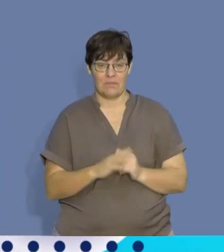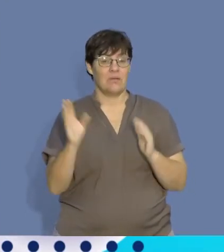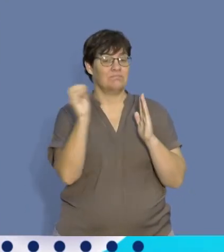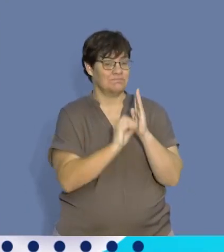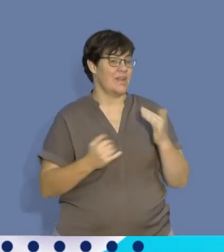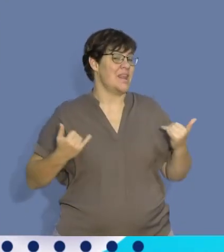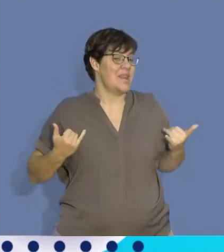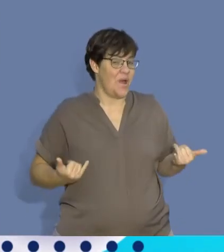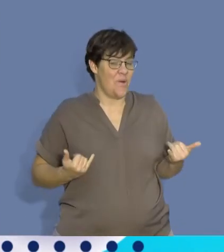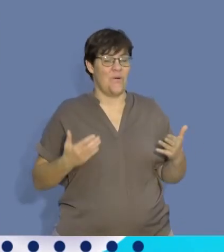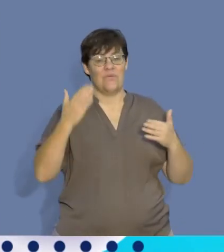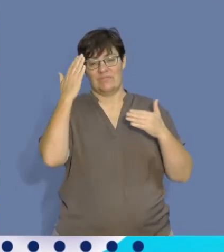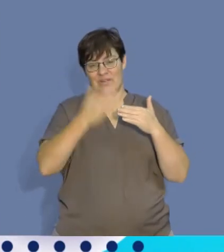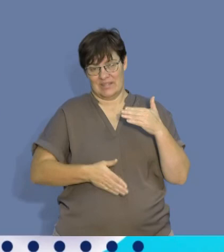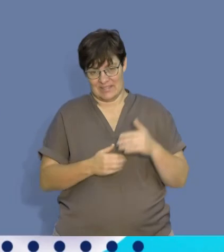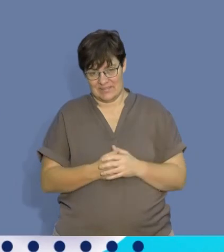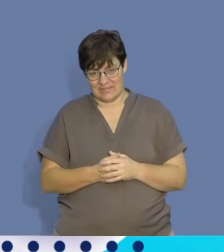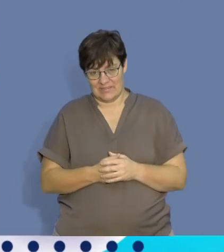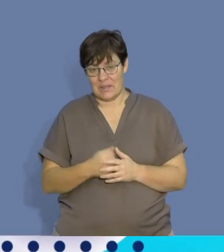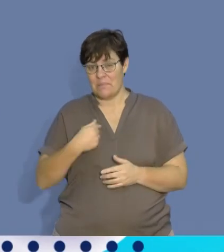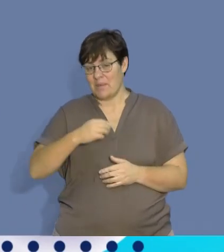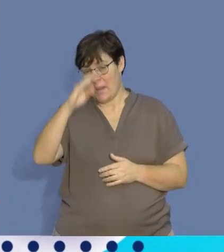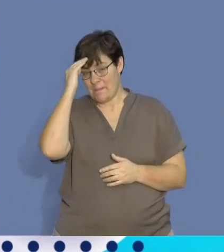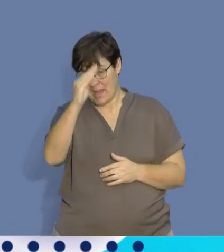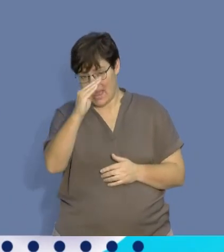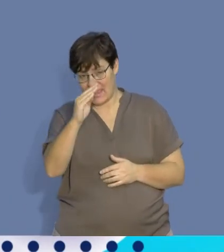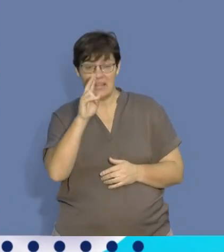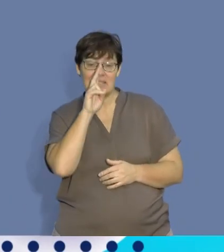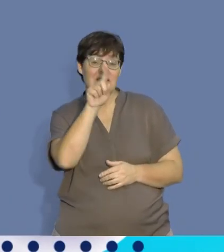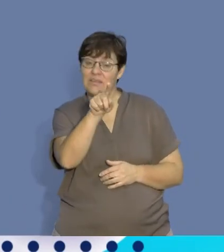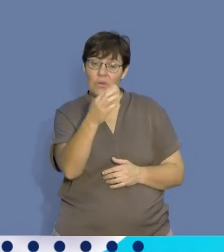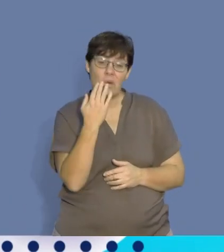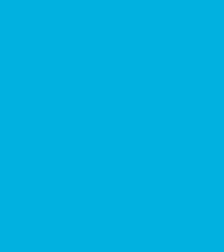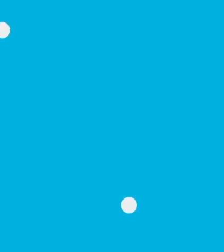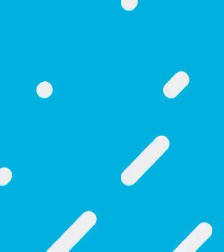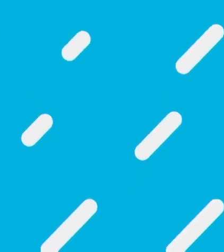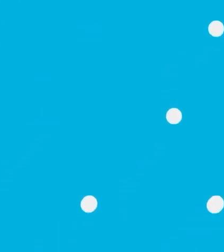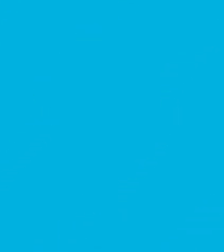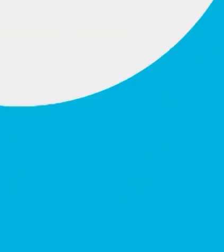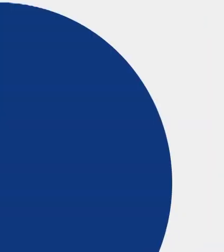for now. So I'm going to say goodbye, and I'll see you again next time.